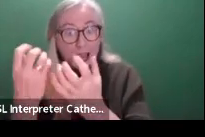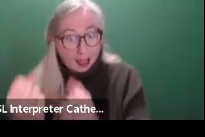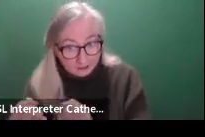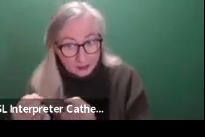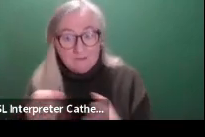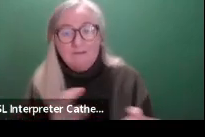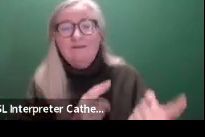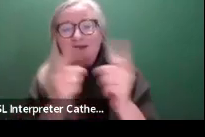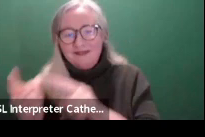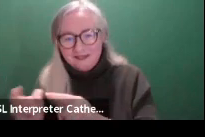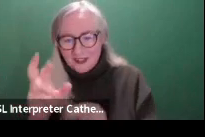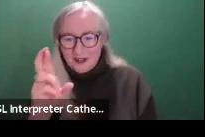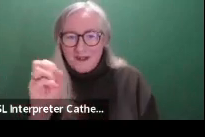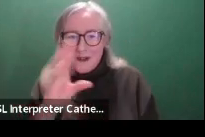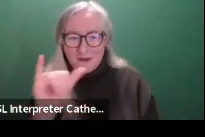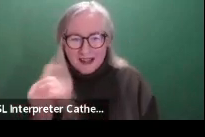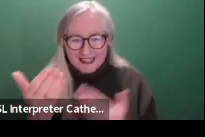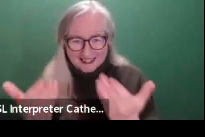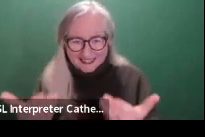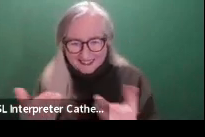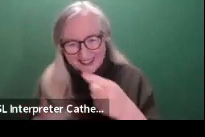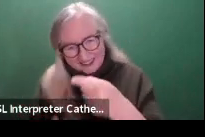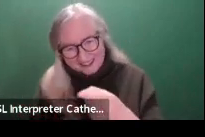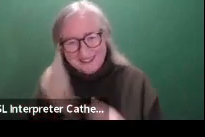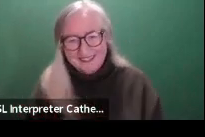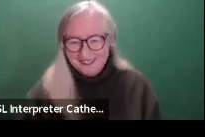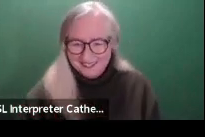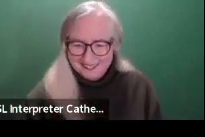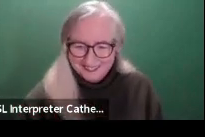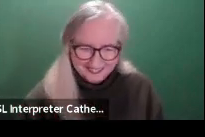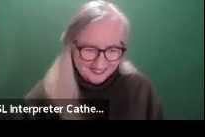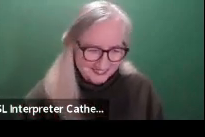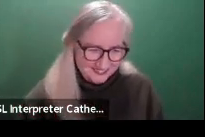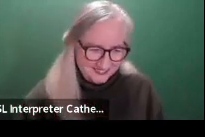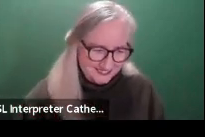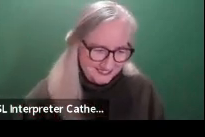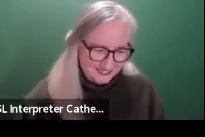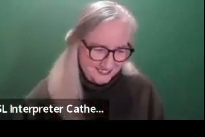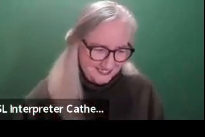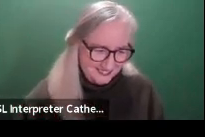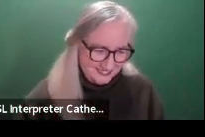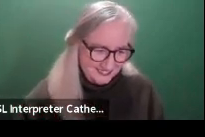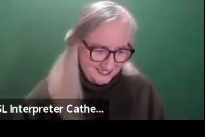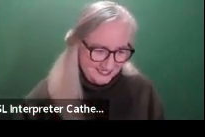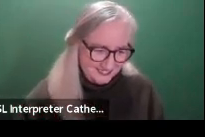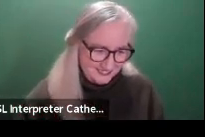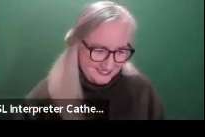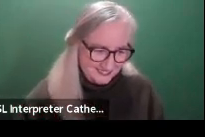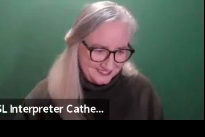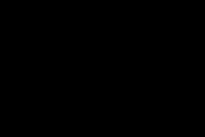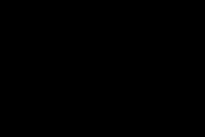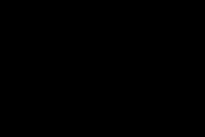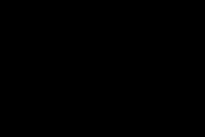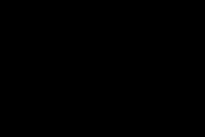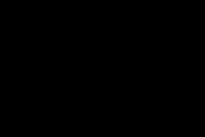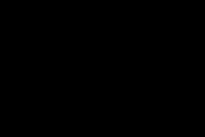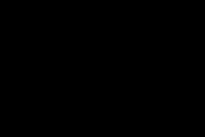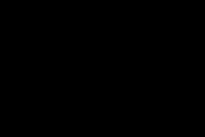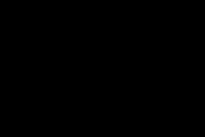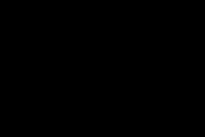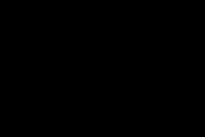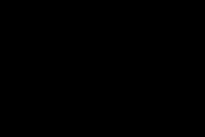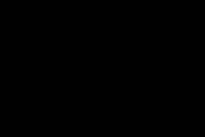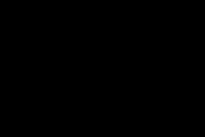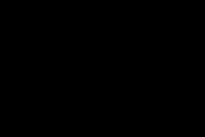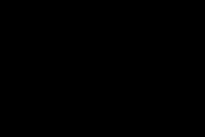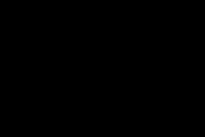when we see that everyone who menstruates goes through menopause, it sounds really simple. And so you have to think, why